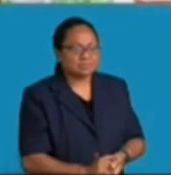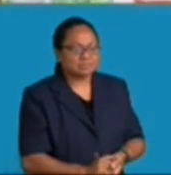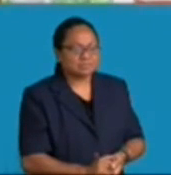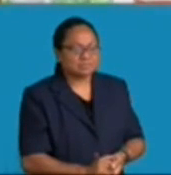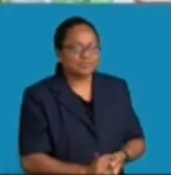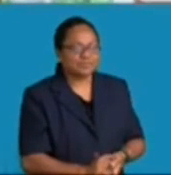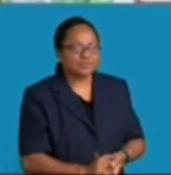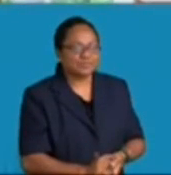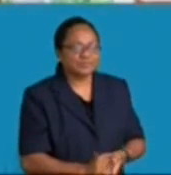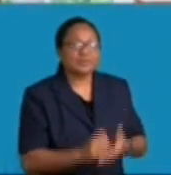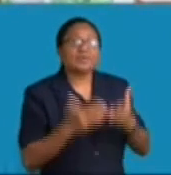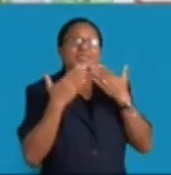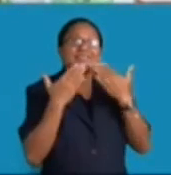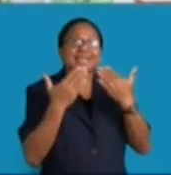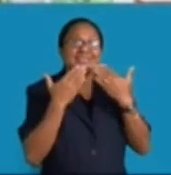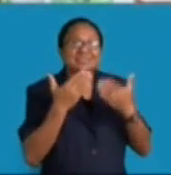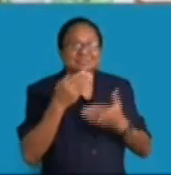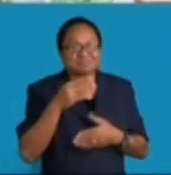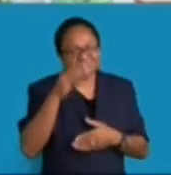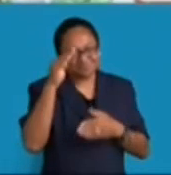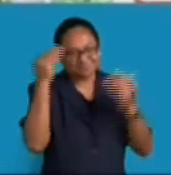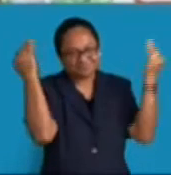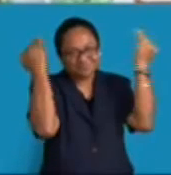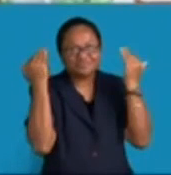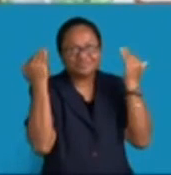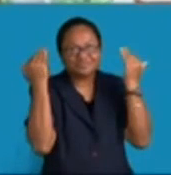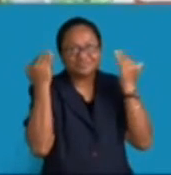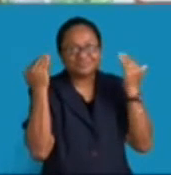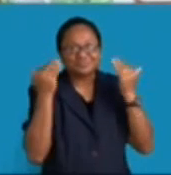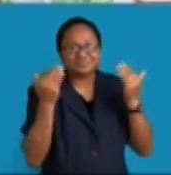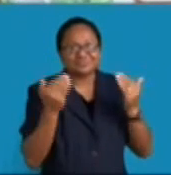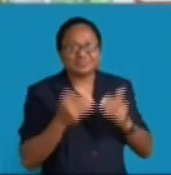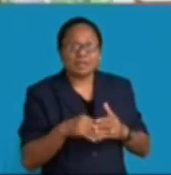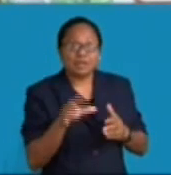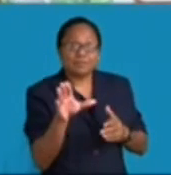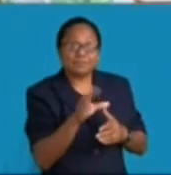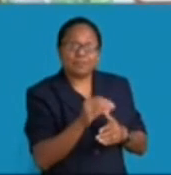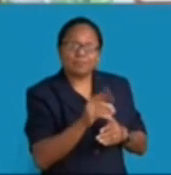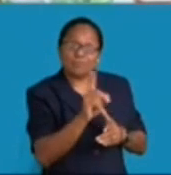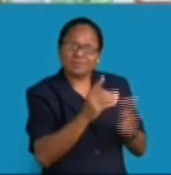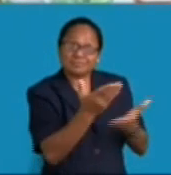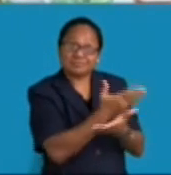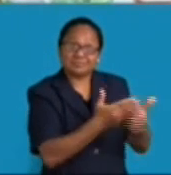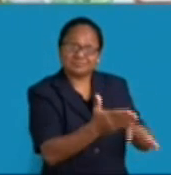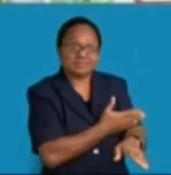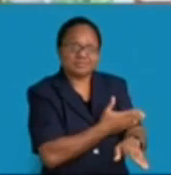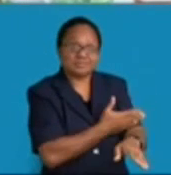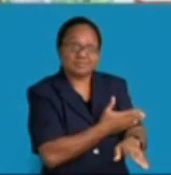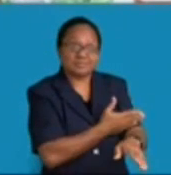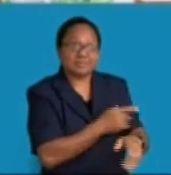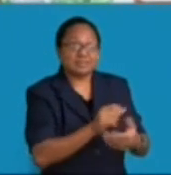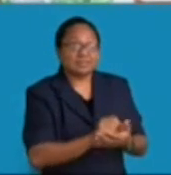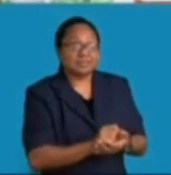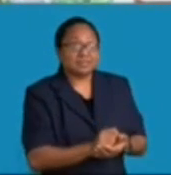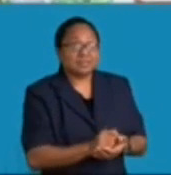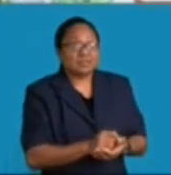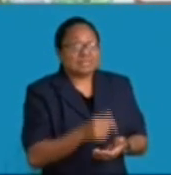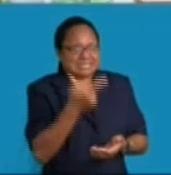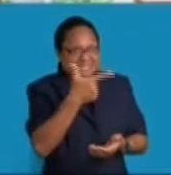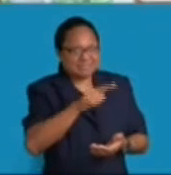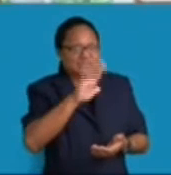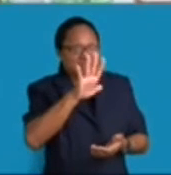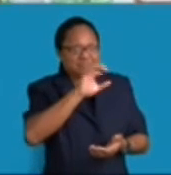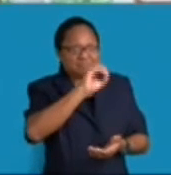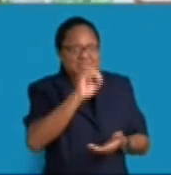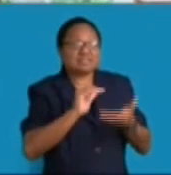Thank you, Madam Speaker. You may note from my earlier response that there are increases in offences against the persons by